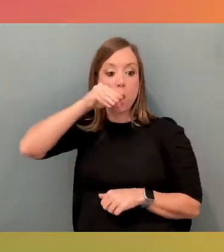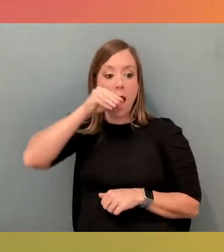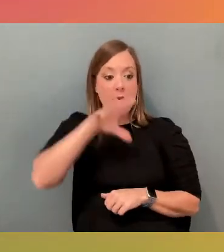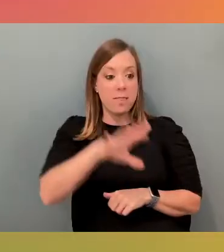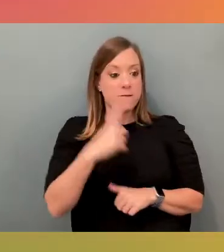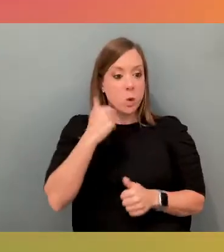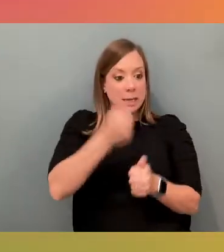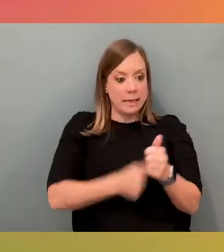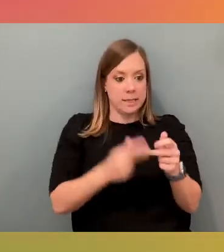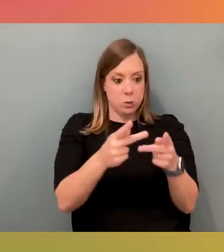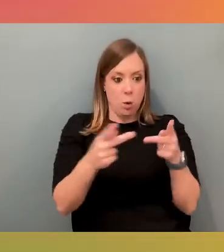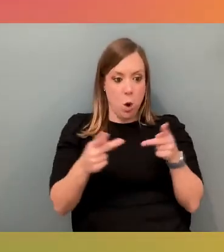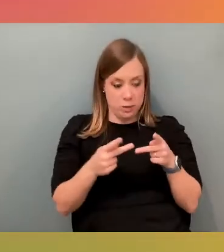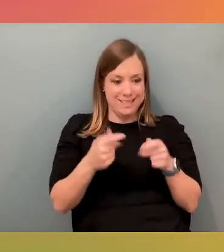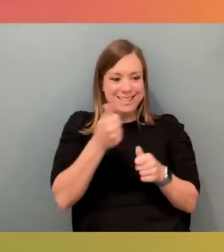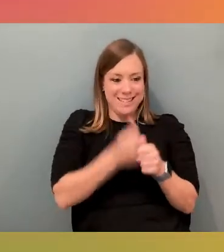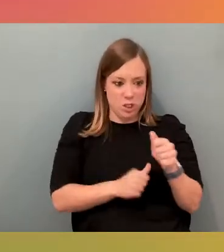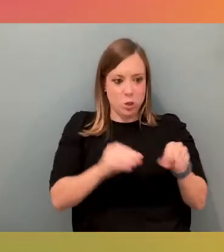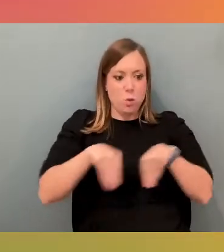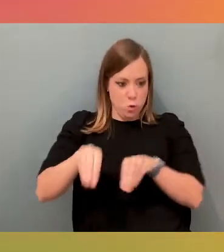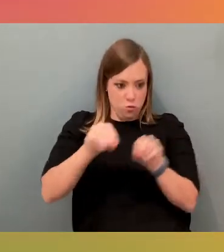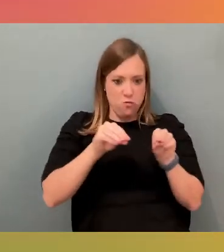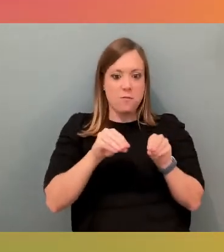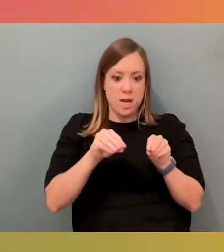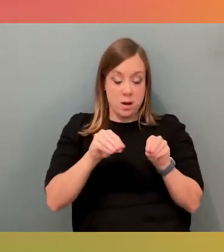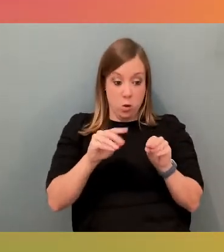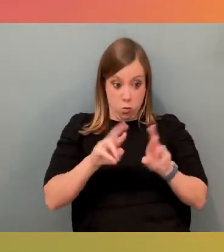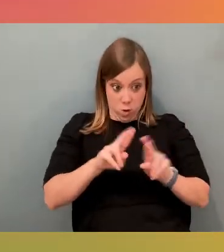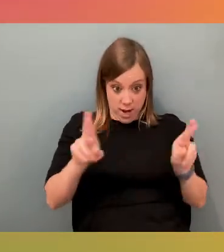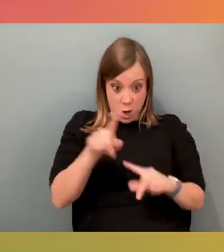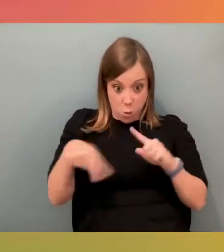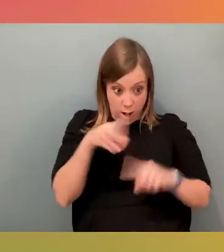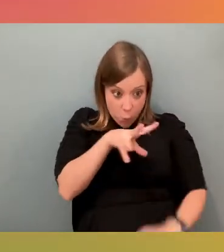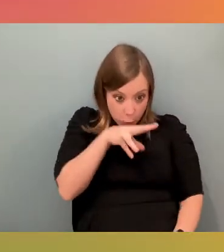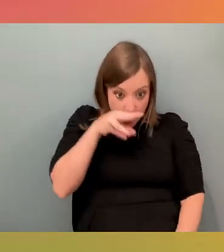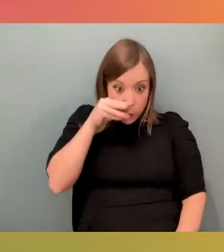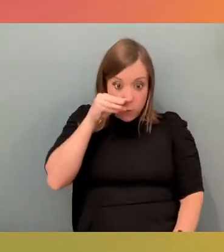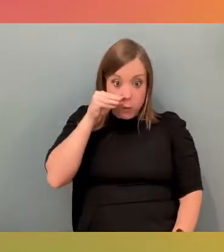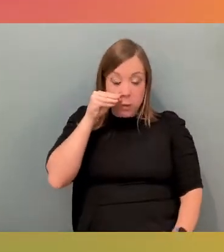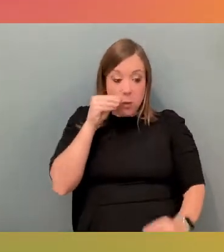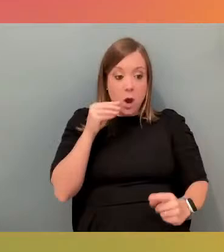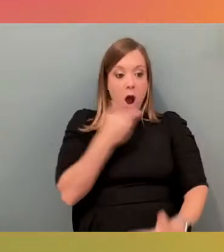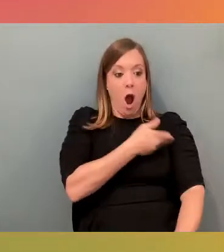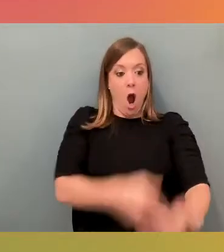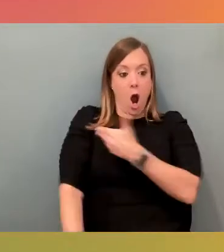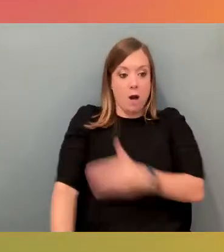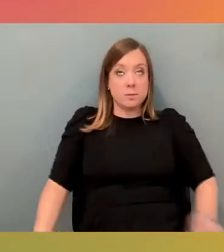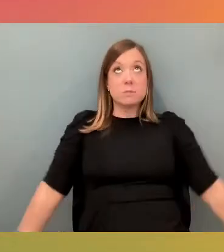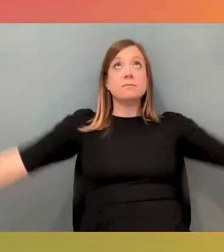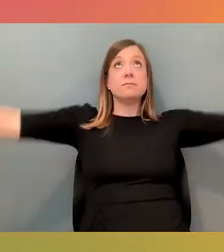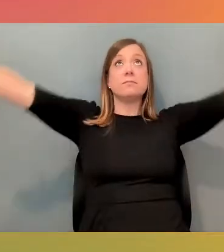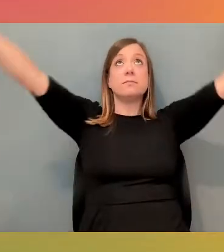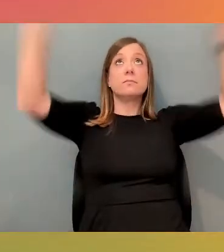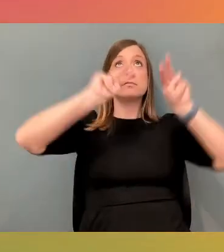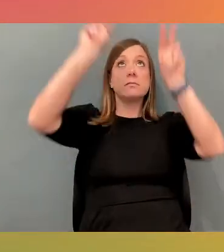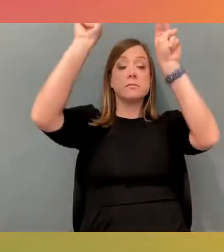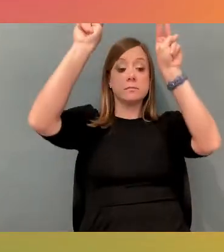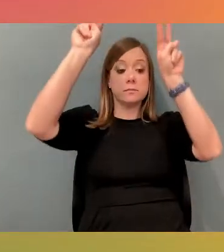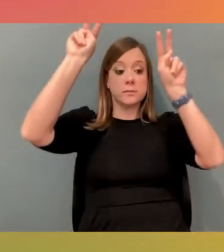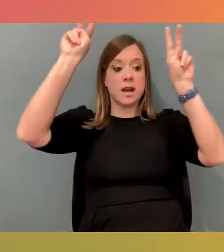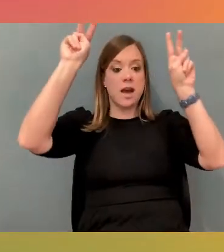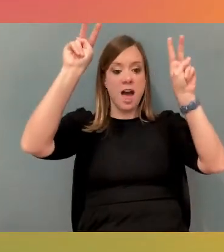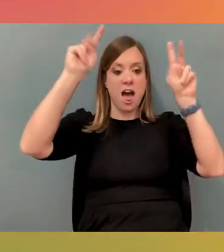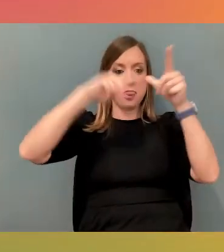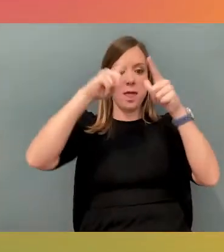ready? Here we go. On your next breath in, circle those arms up, gaze up. Exhale, hinge